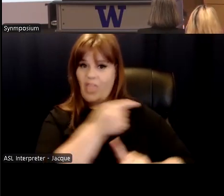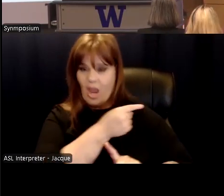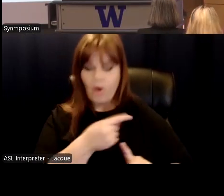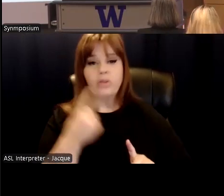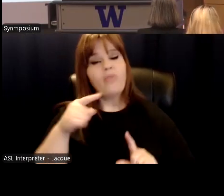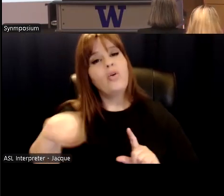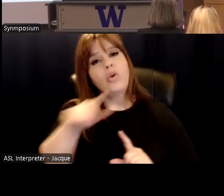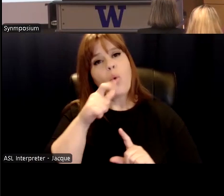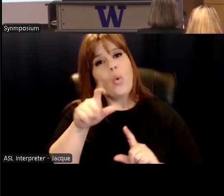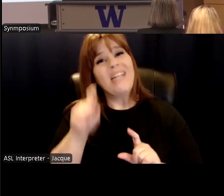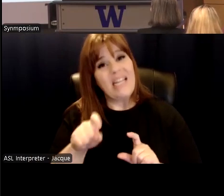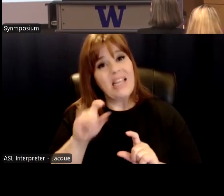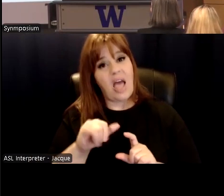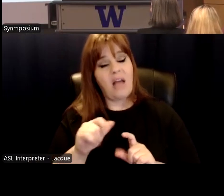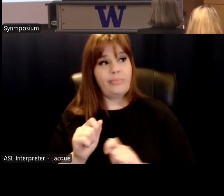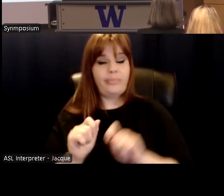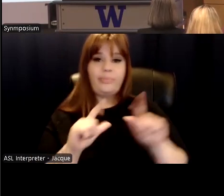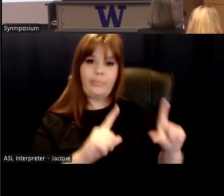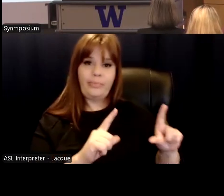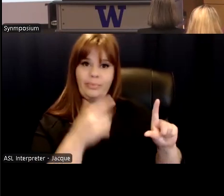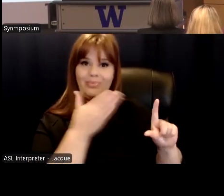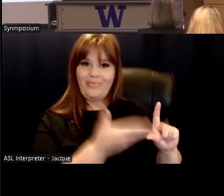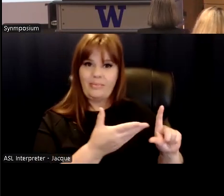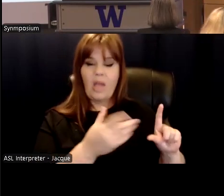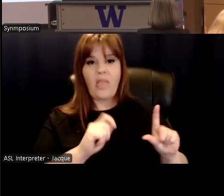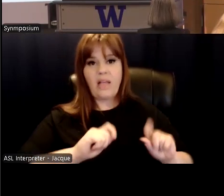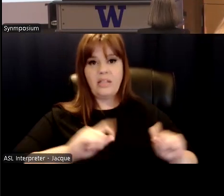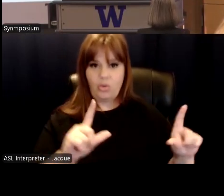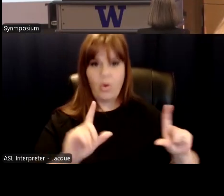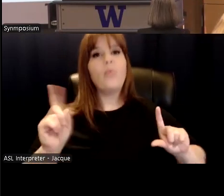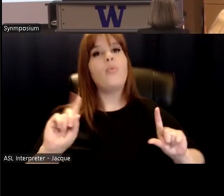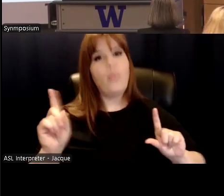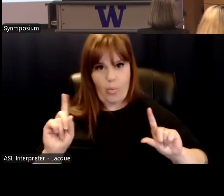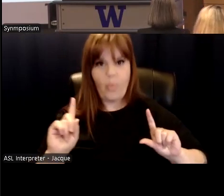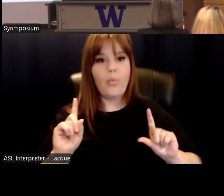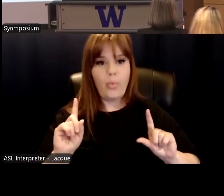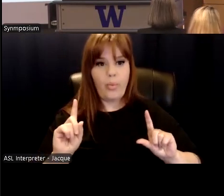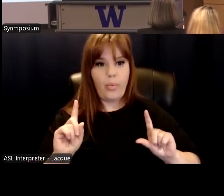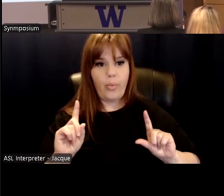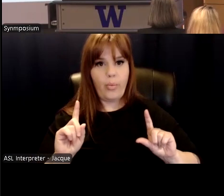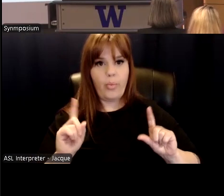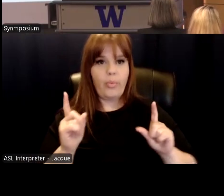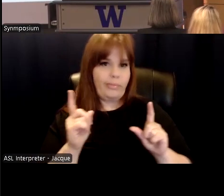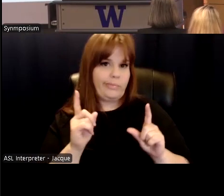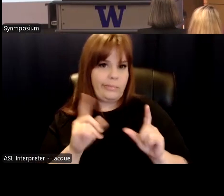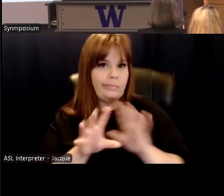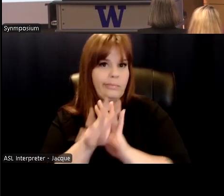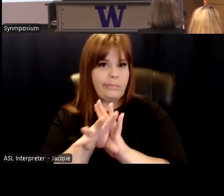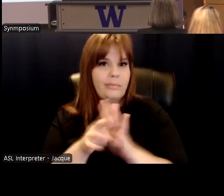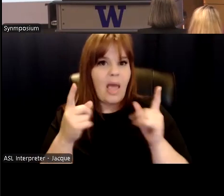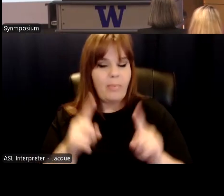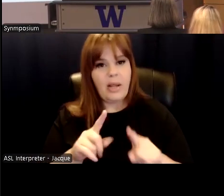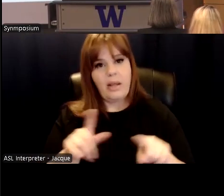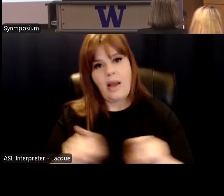who need that, that's the screen where that is happening as I am talking